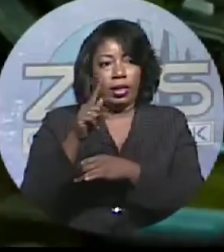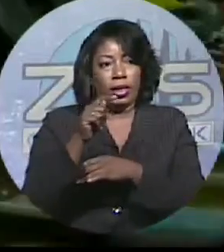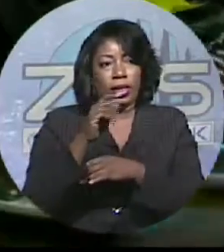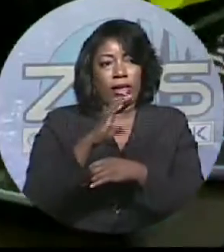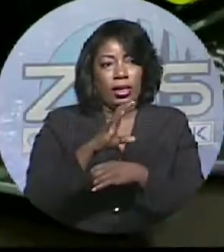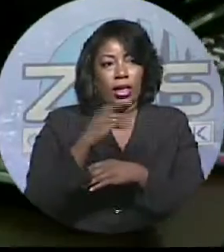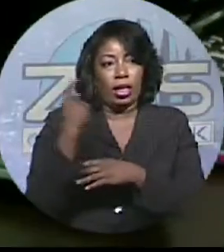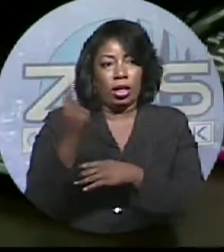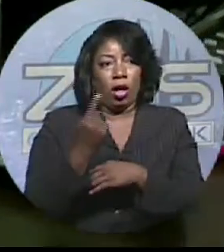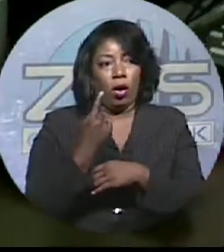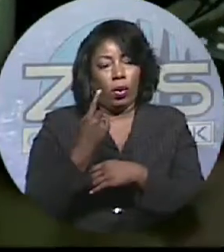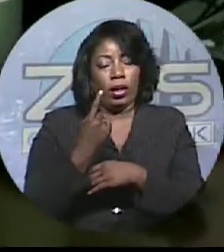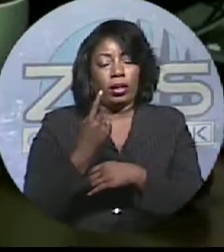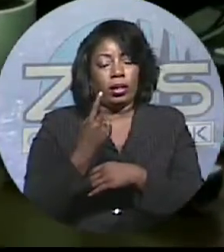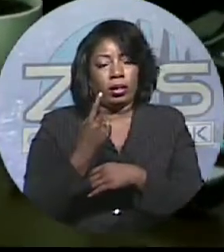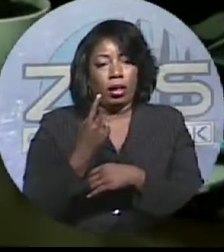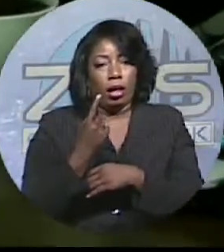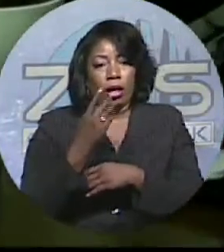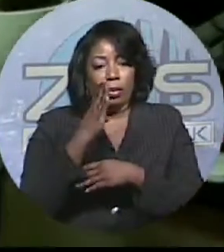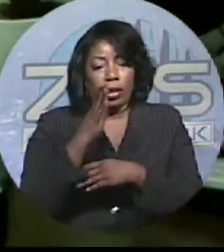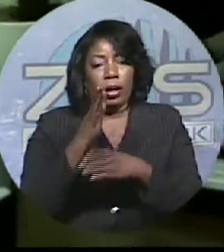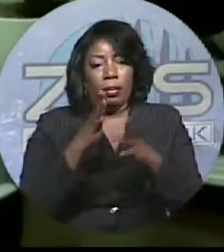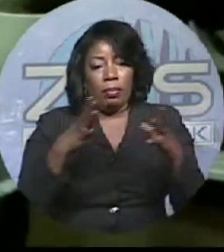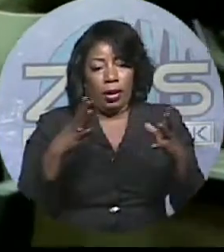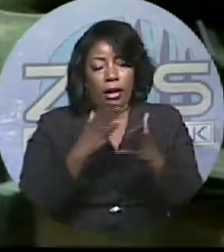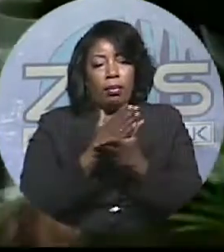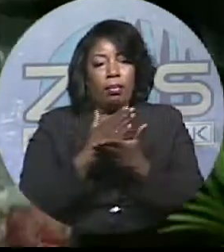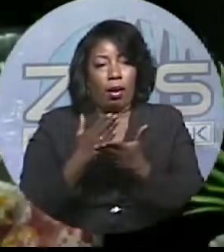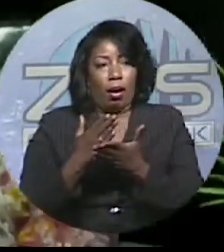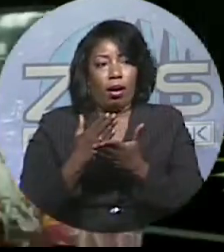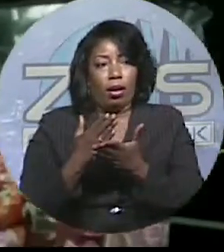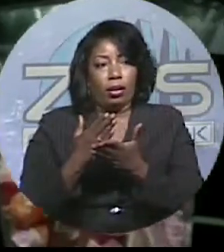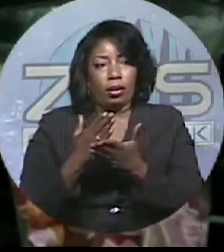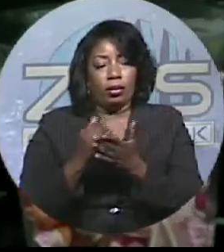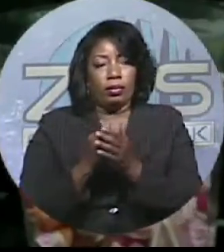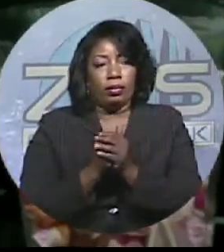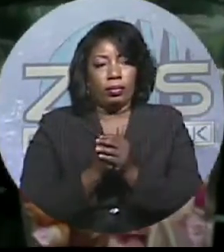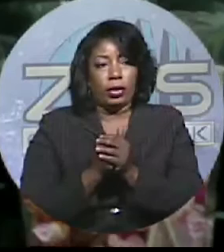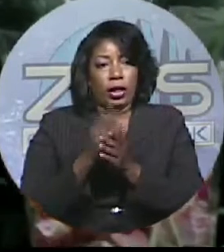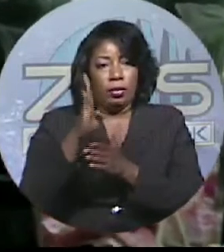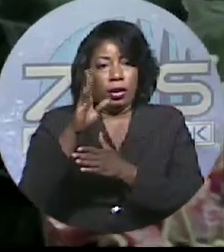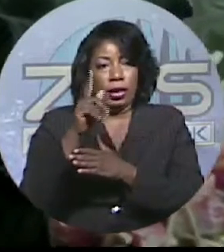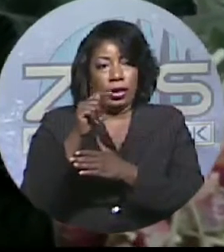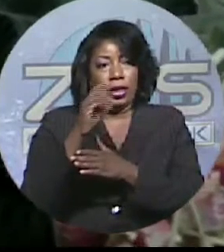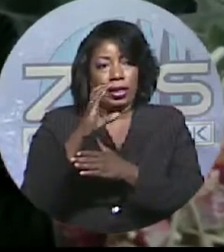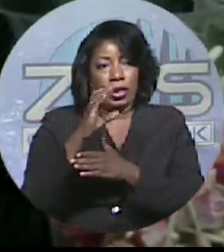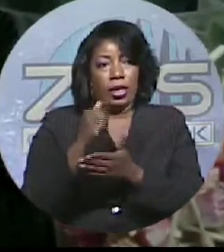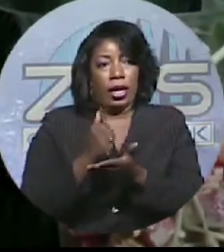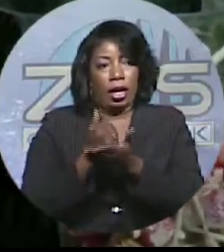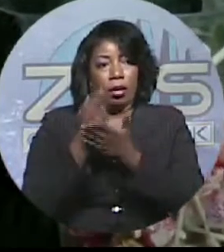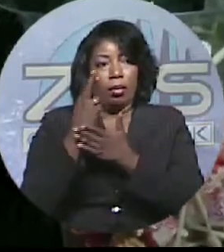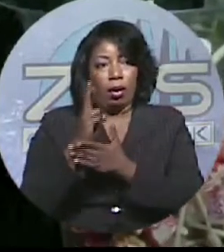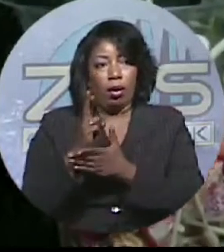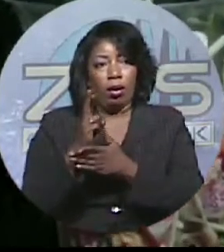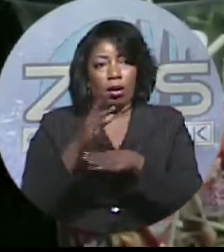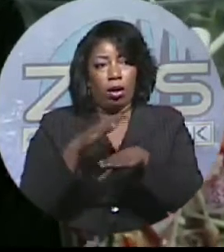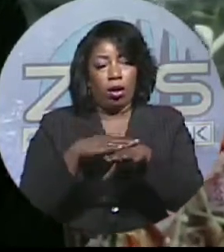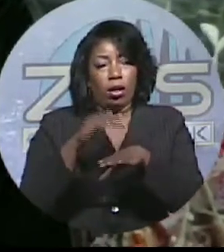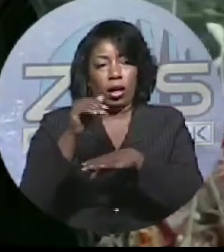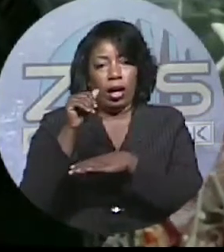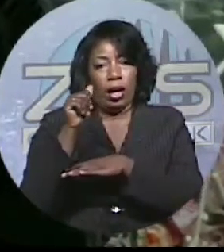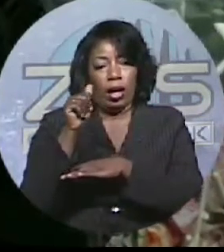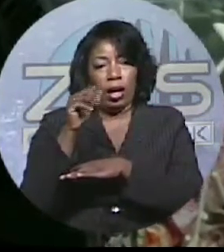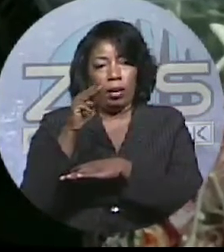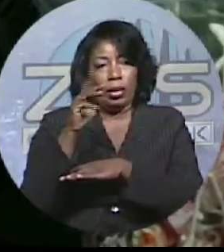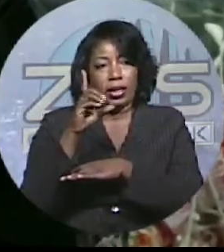is and always has been a big part of her strategy. Well, BTC assists me because the system that I'm on is called Amadeus and